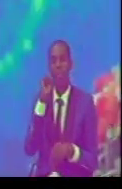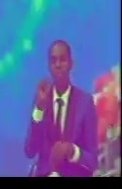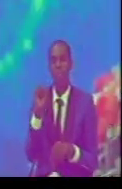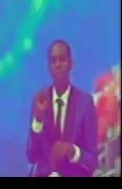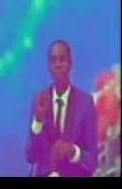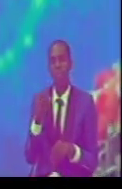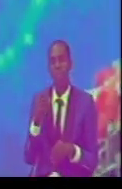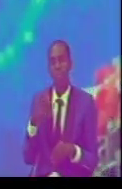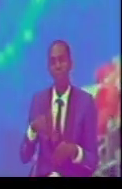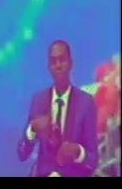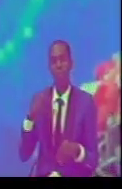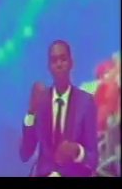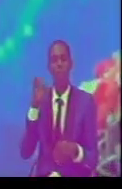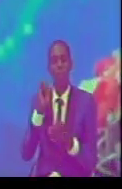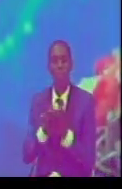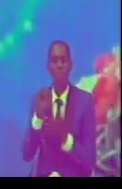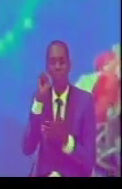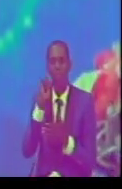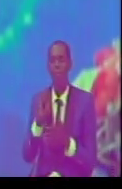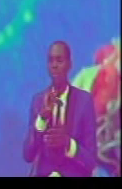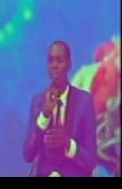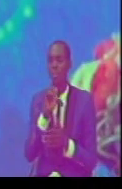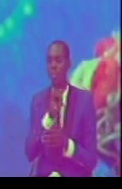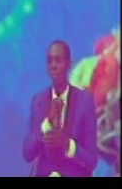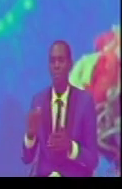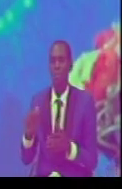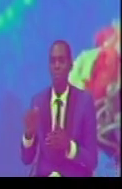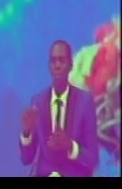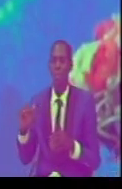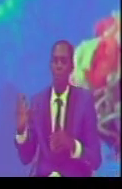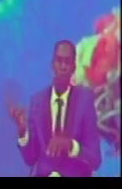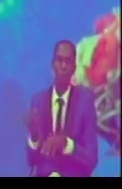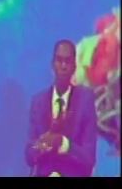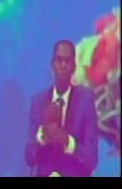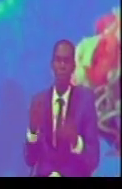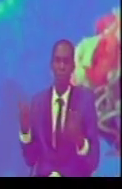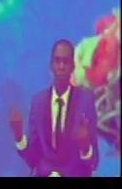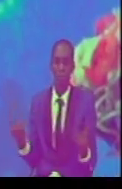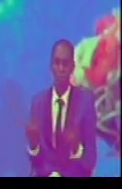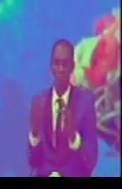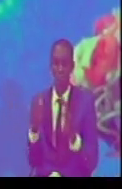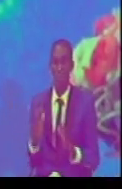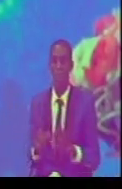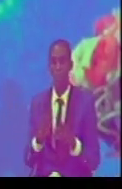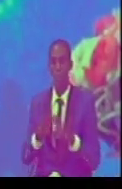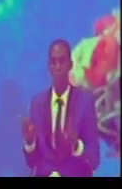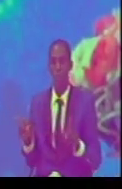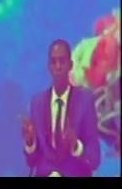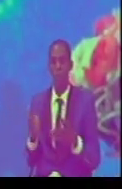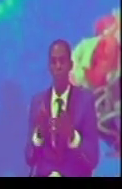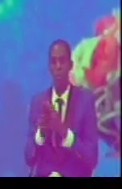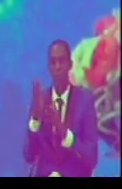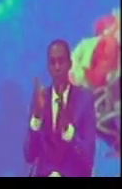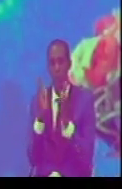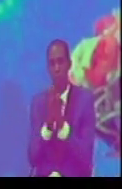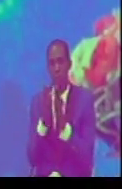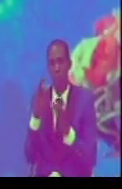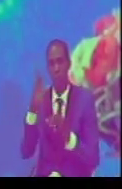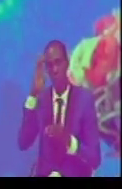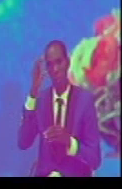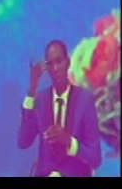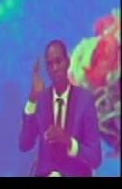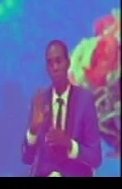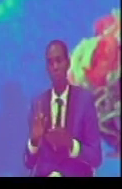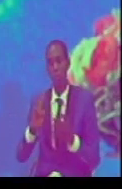Try praying. I feel like I'm the worstest sinner, as God can never ever forgive me. But through the prayer of the man of God this evening,